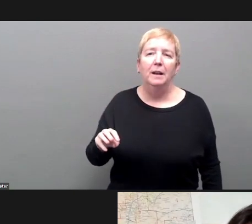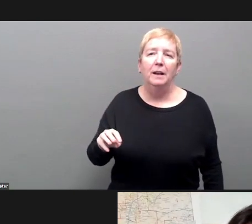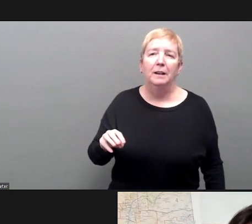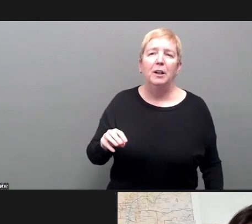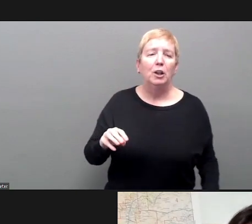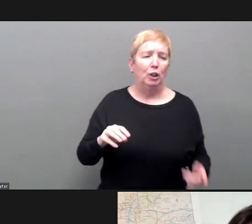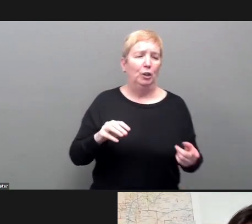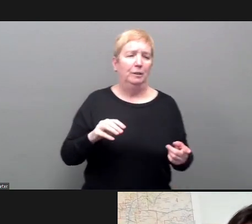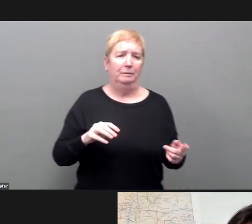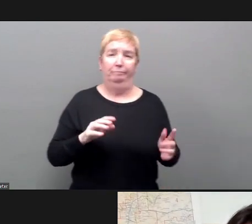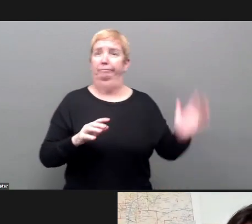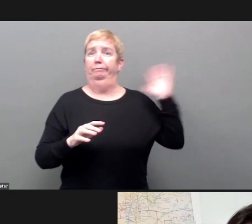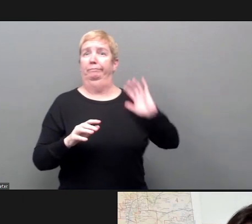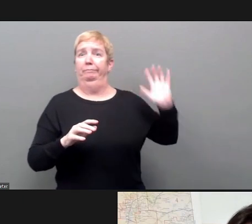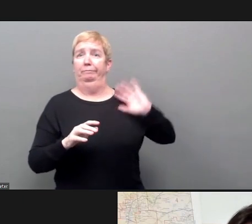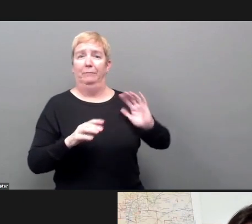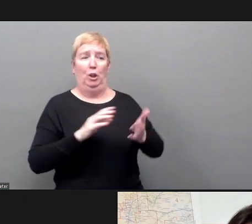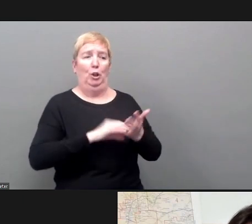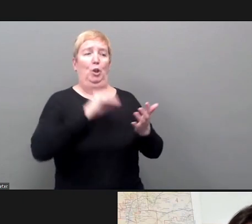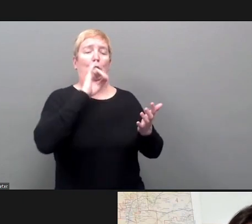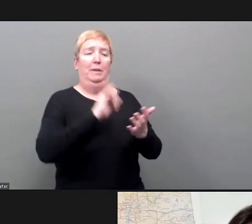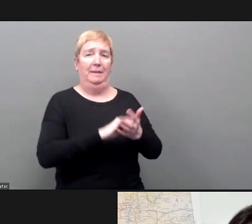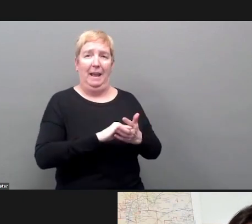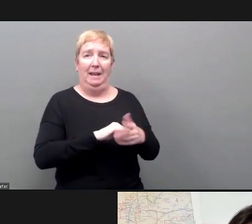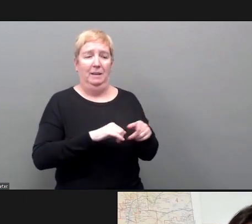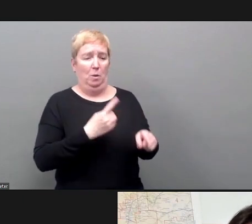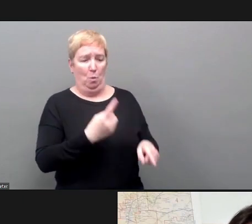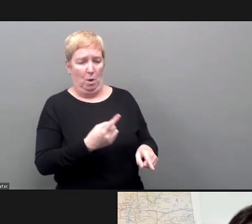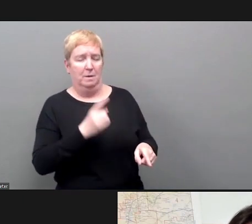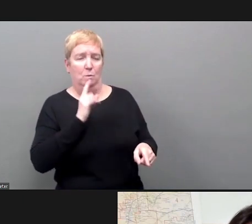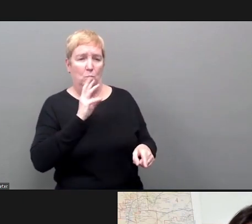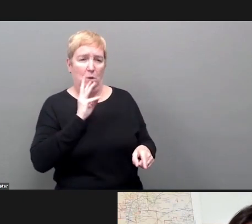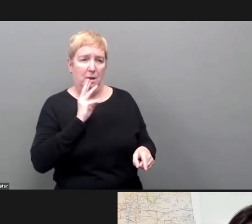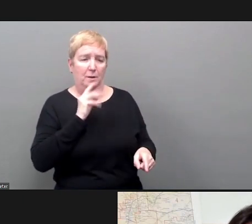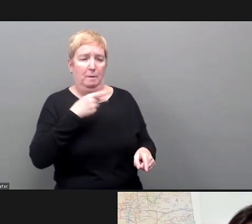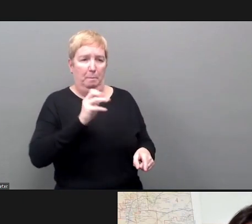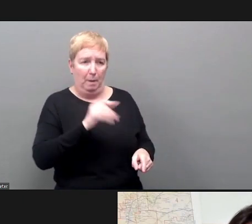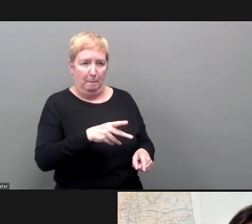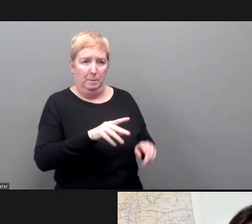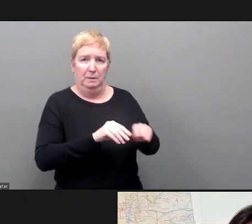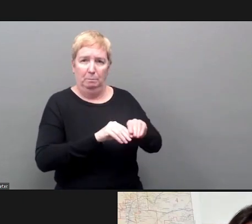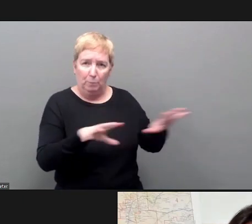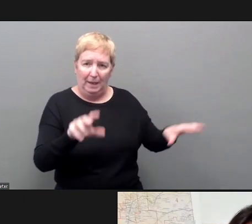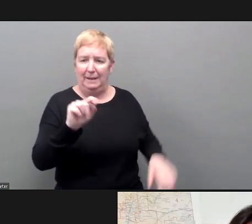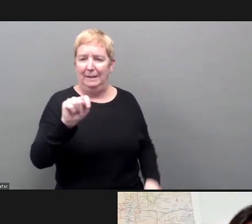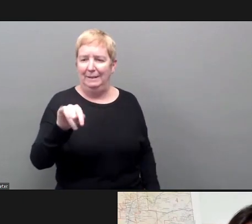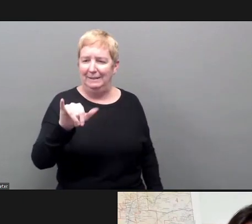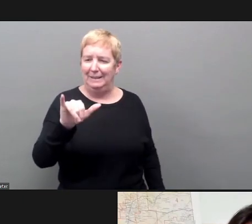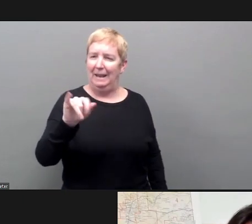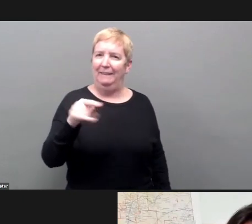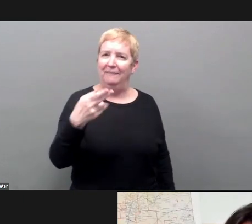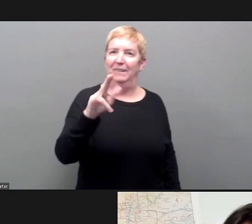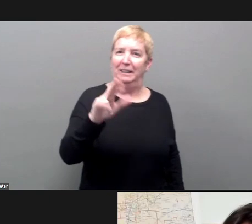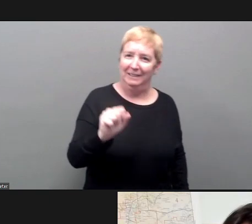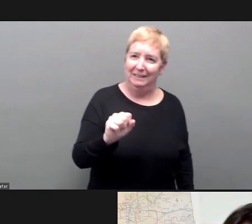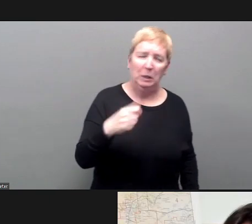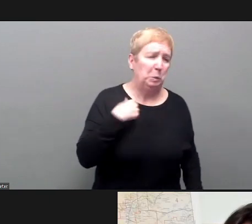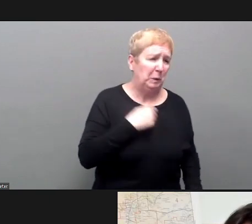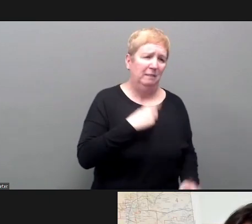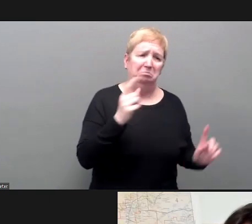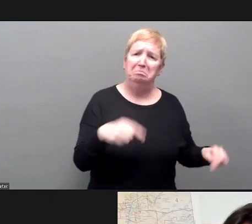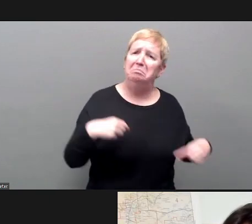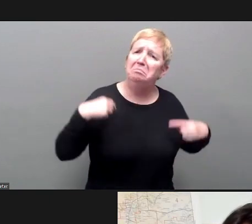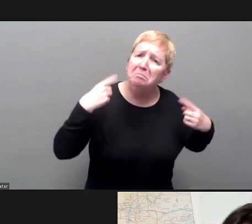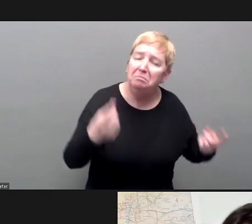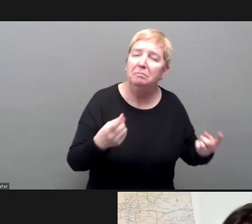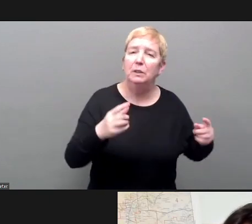the source of typhus. So this idea of tracking people down and finding out who they had contact with or where they got things, we've always done that, and we do it